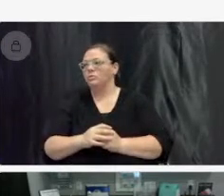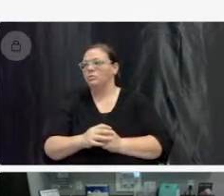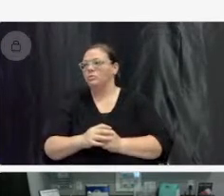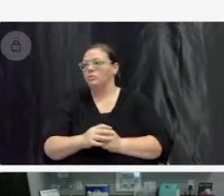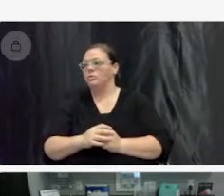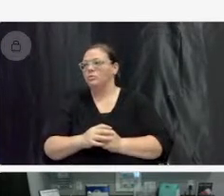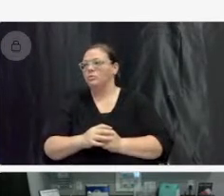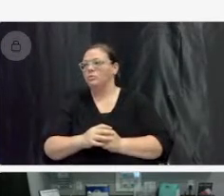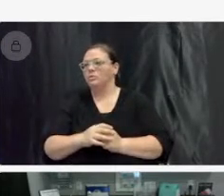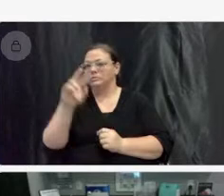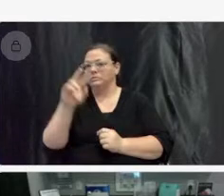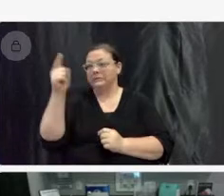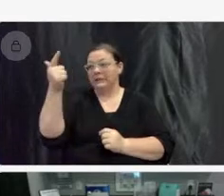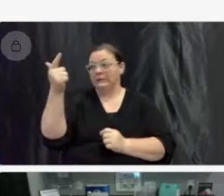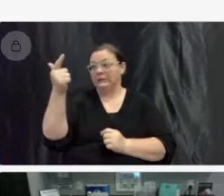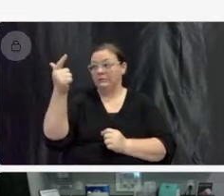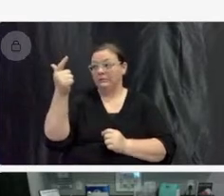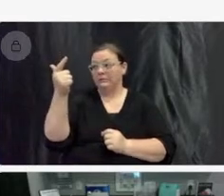Second. Second.